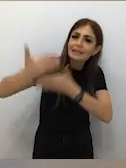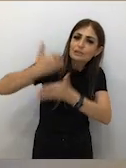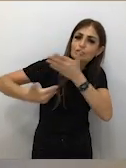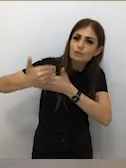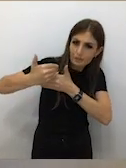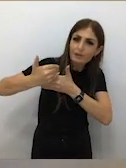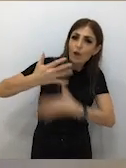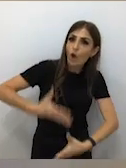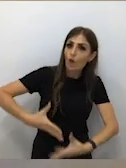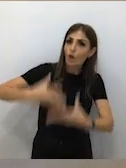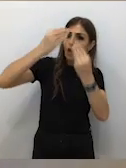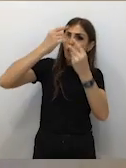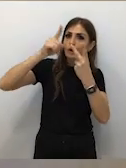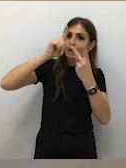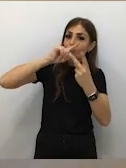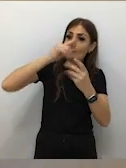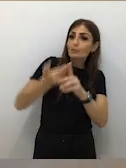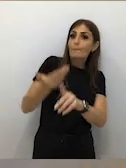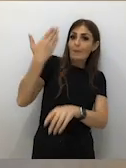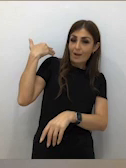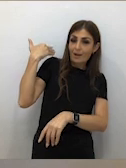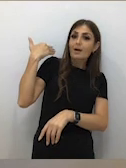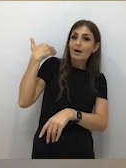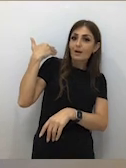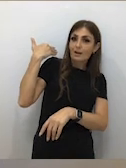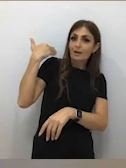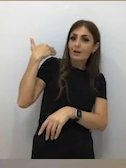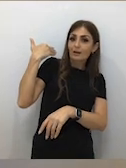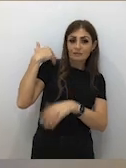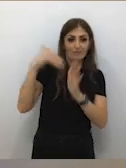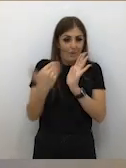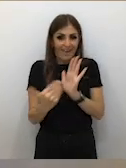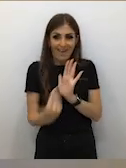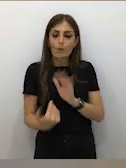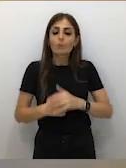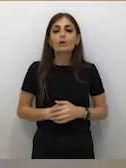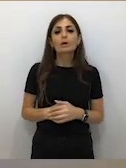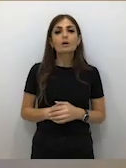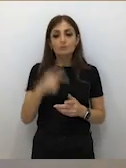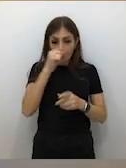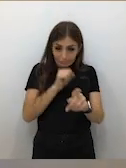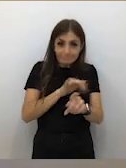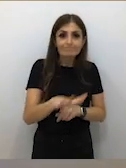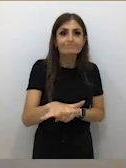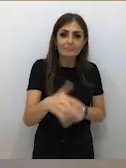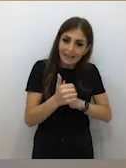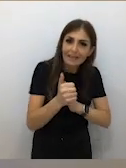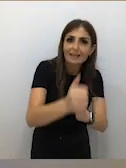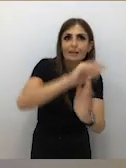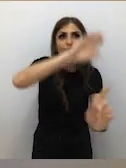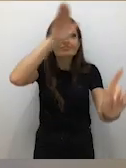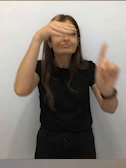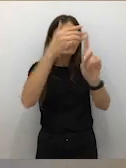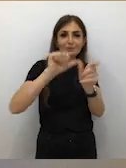is understanding your history. It is learning from those that have come before us to consider the present so that we can